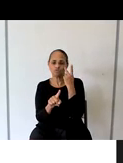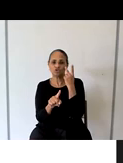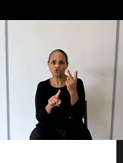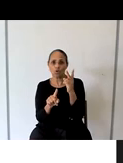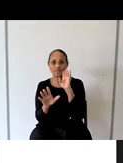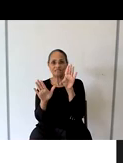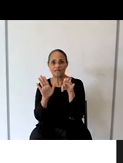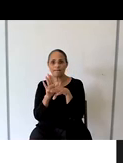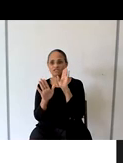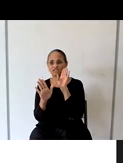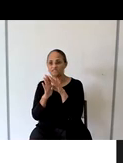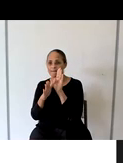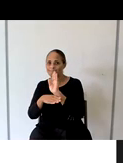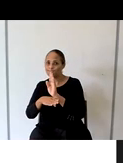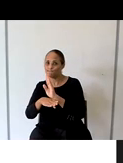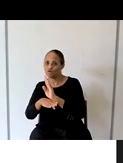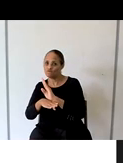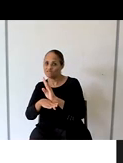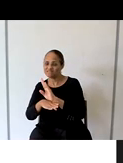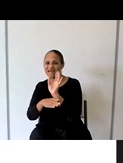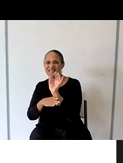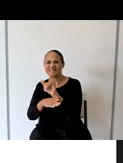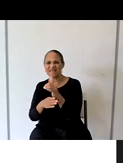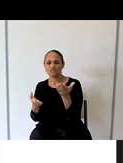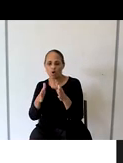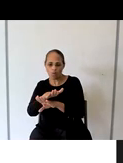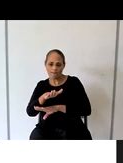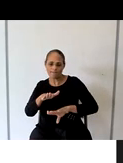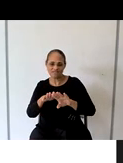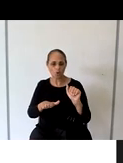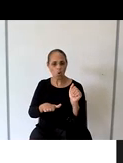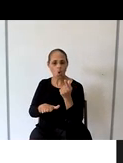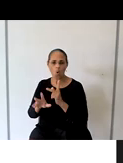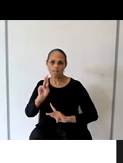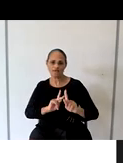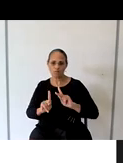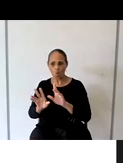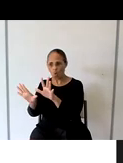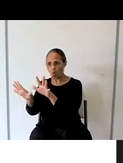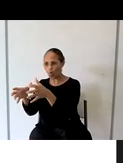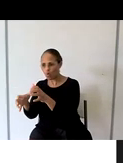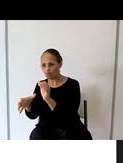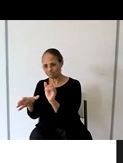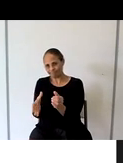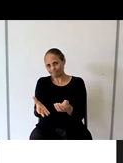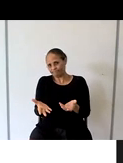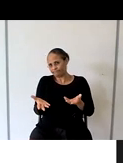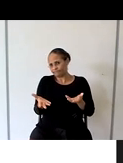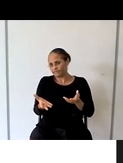images and movies, that's what we base all people with disabilities on.